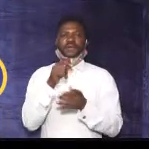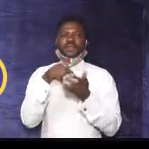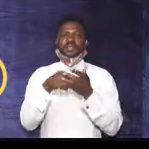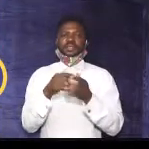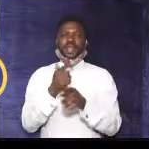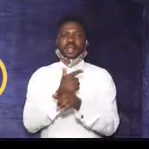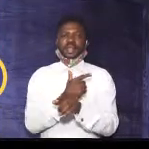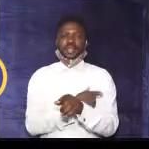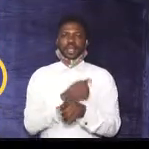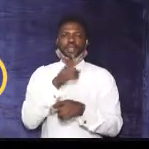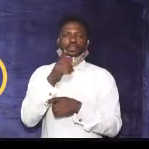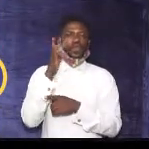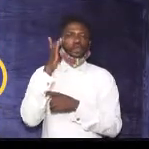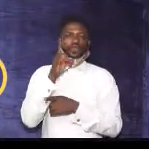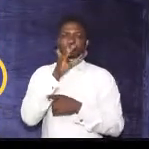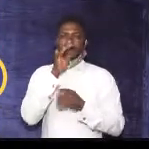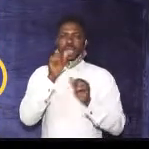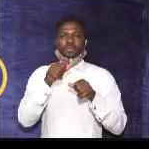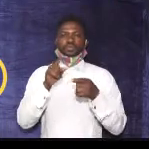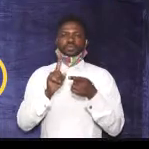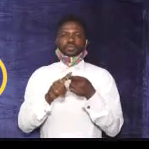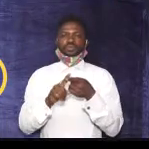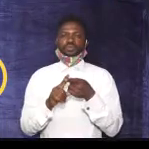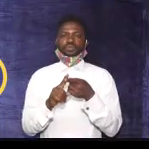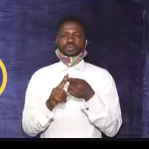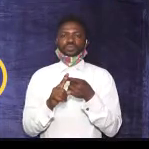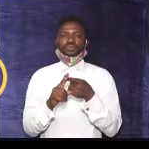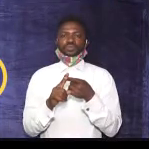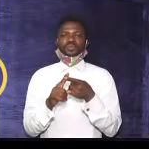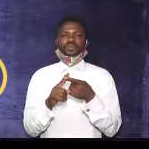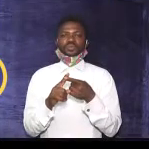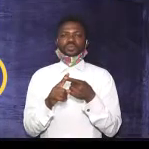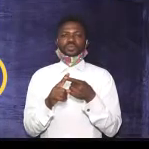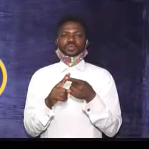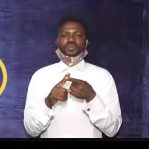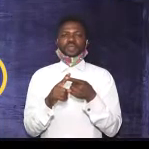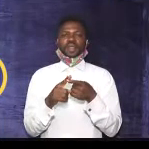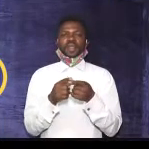At the end of this lesson, you should be able to